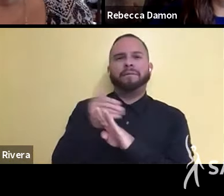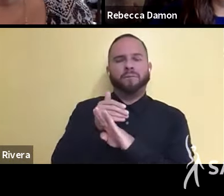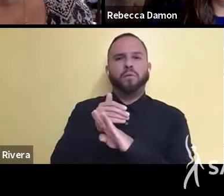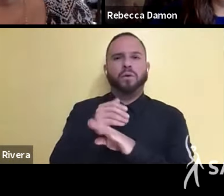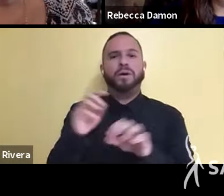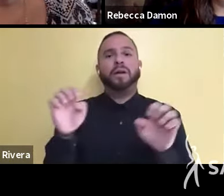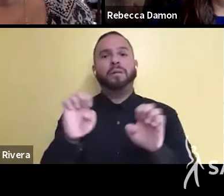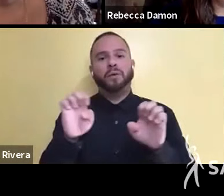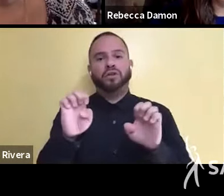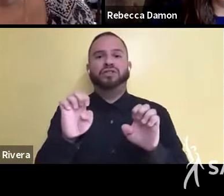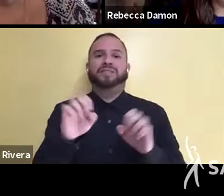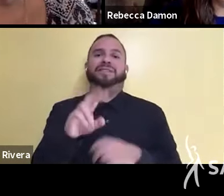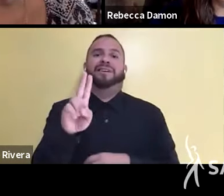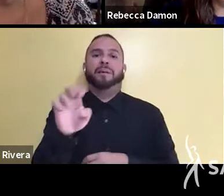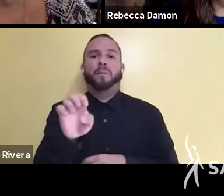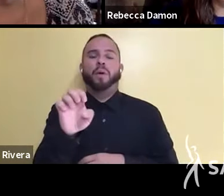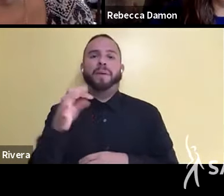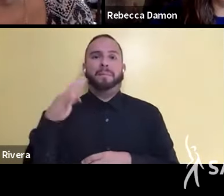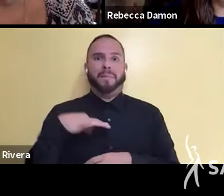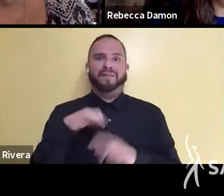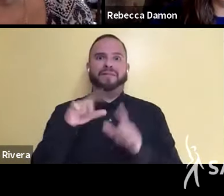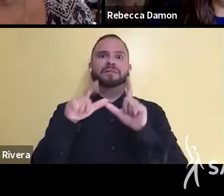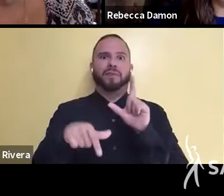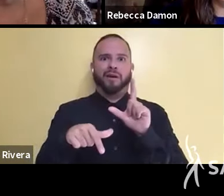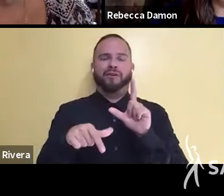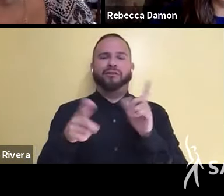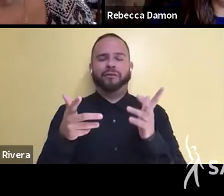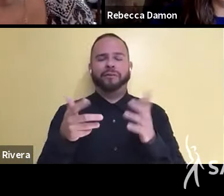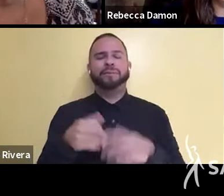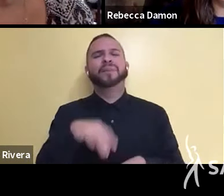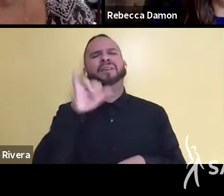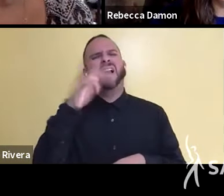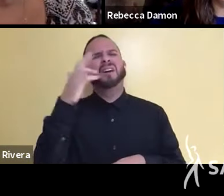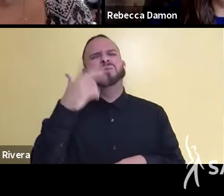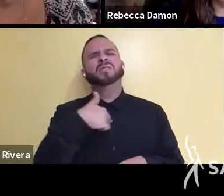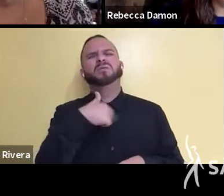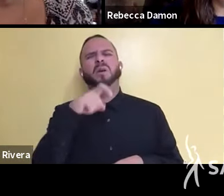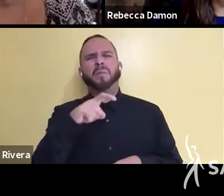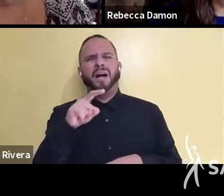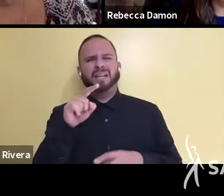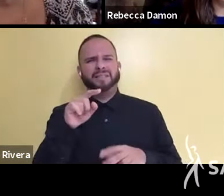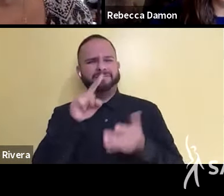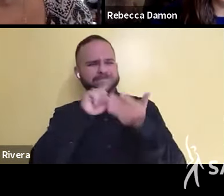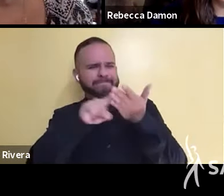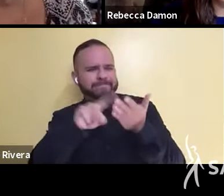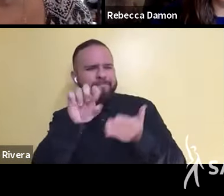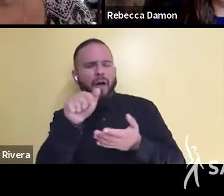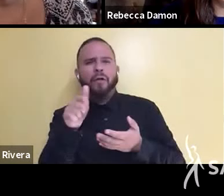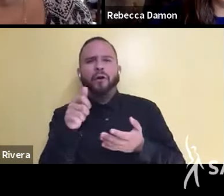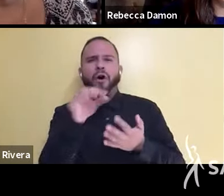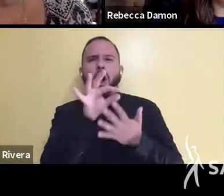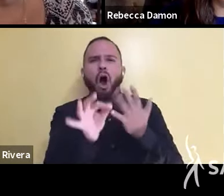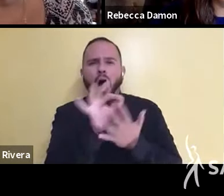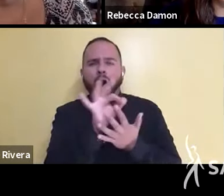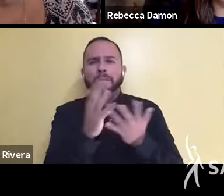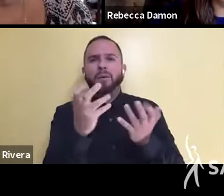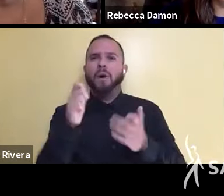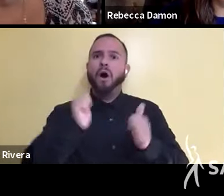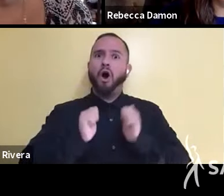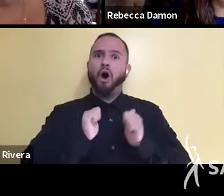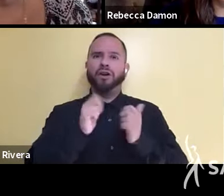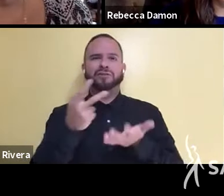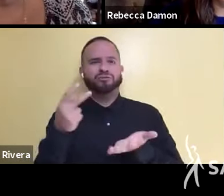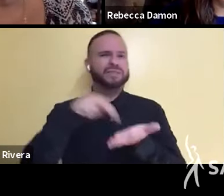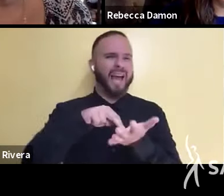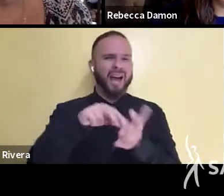benefits expired. And that is why we also must look at other options to help artists like you stay on your feet to weather this crisis.